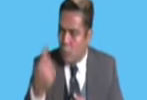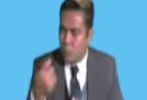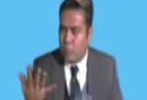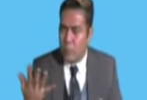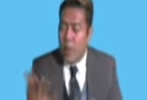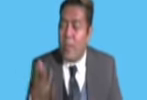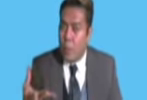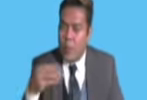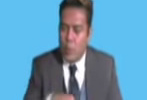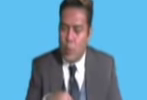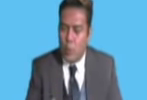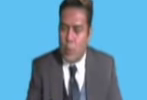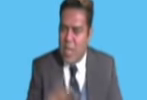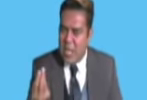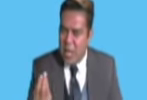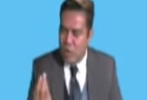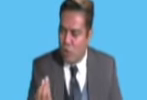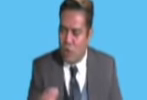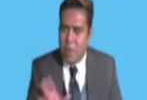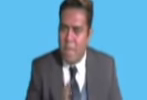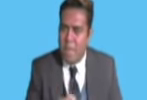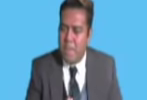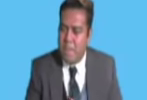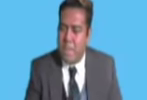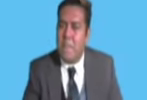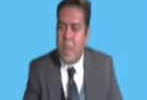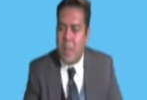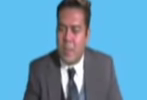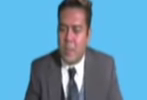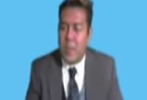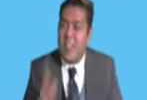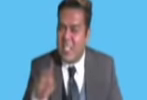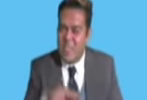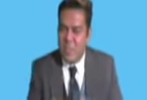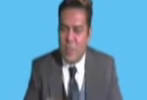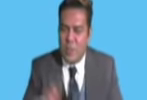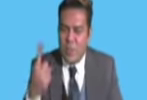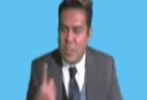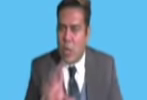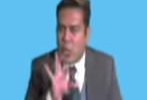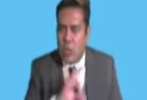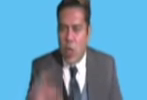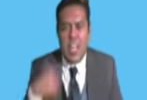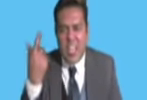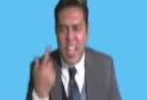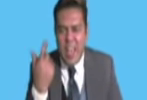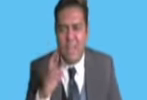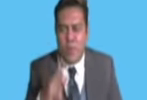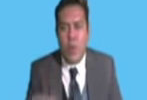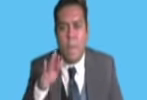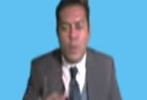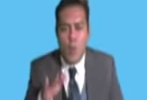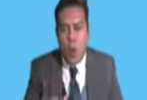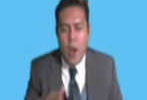will include cash payment. Honorable Speaker, this Fiji First government does not care for the poor, as reflected